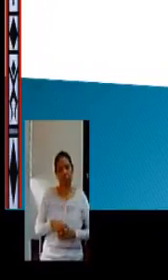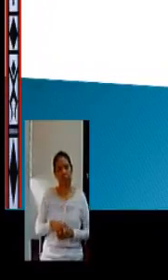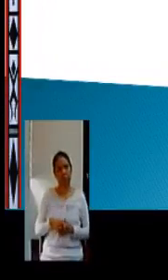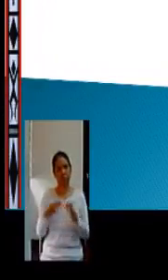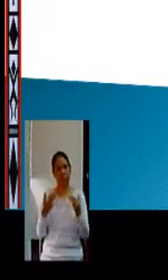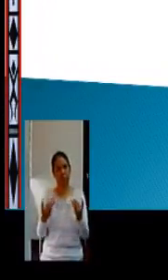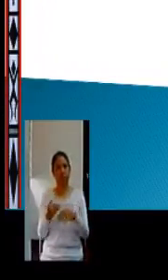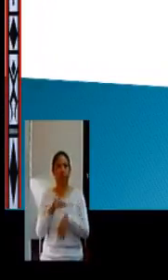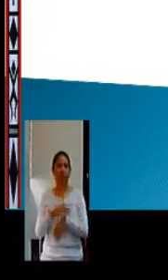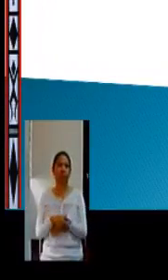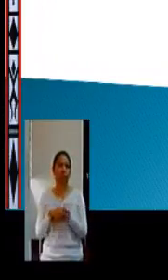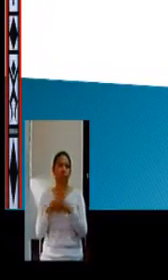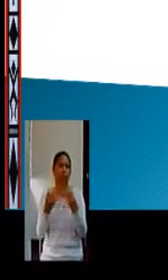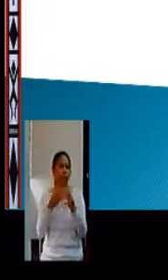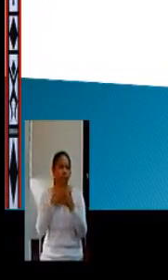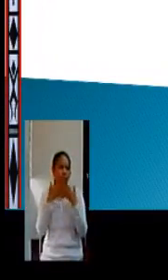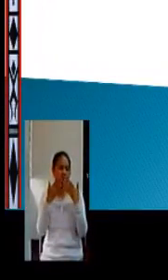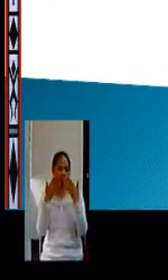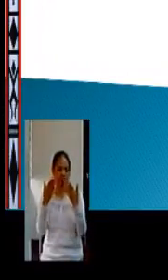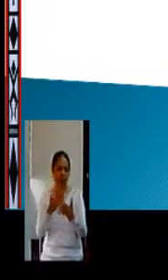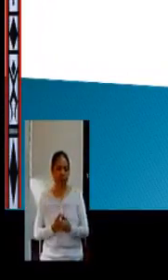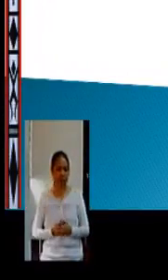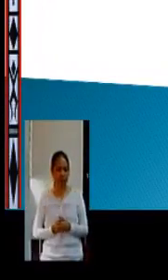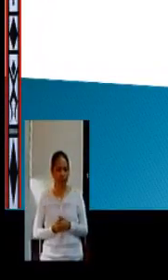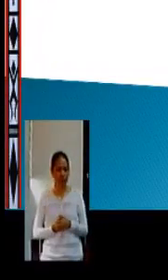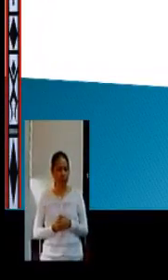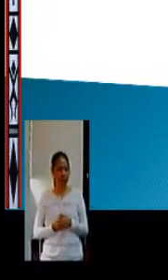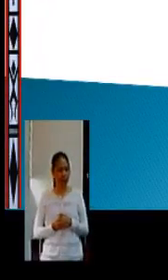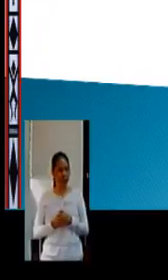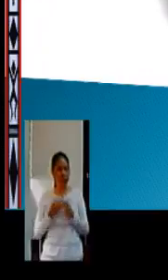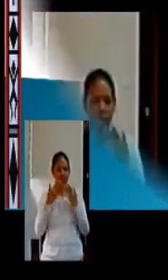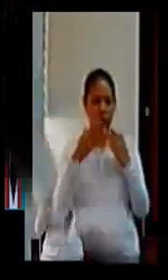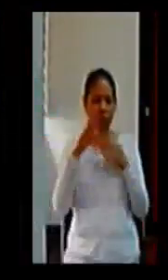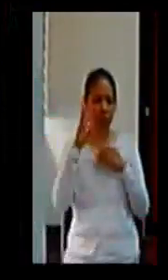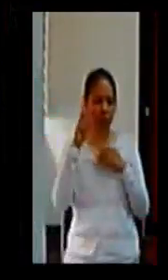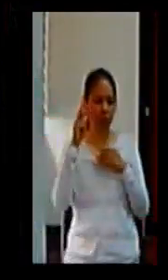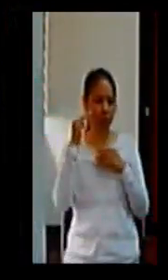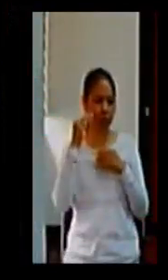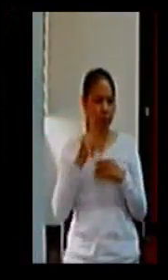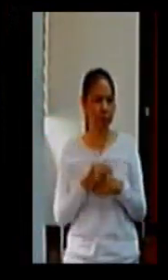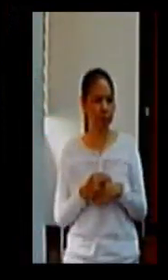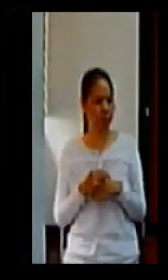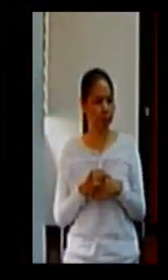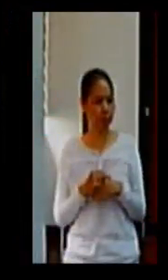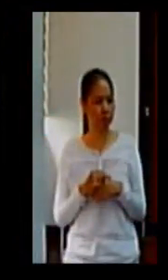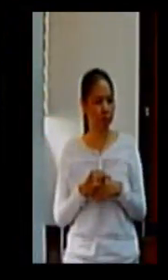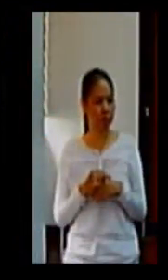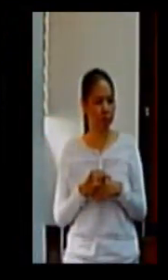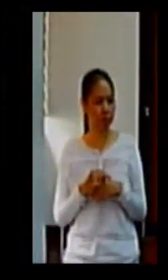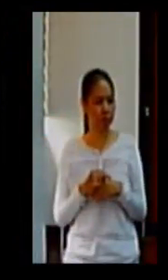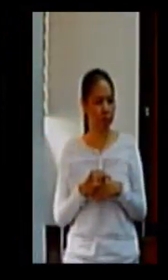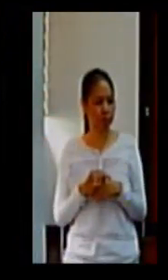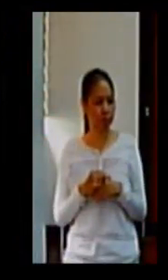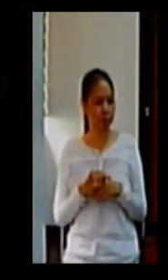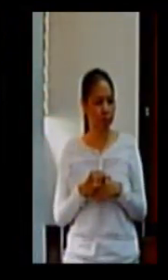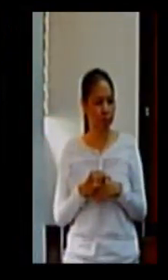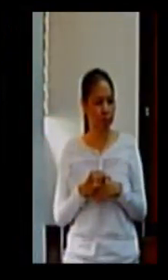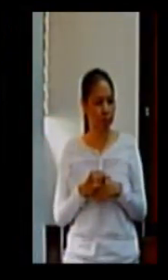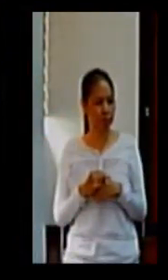Thank you. Maraming salamat, Ginong William Amanglo. Your Honors, please, may we be requested